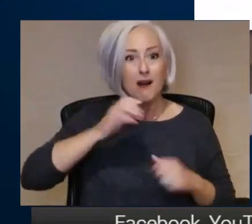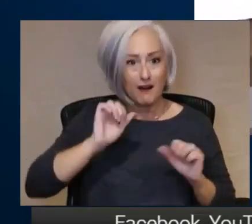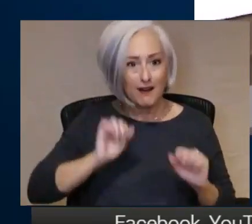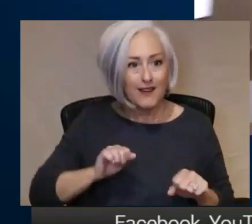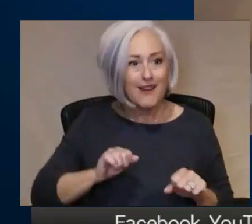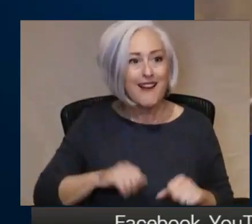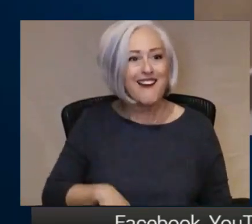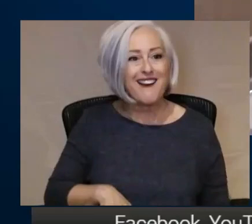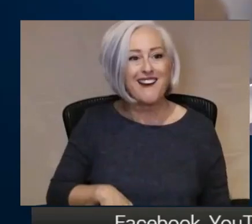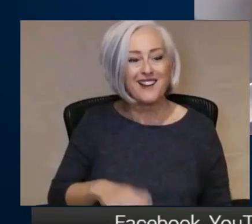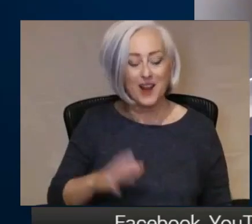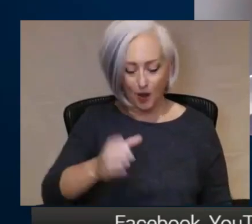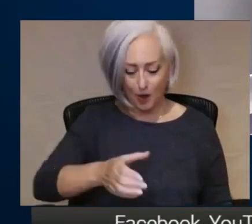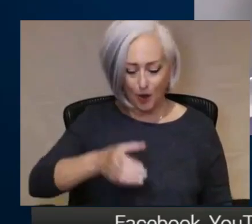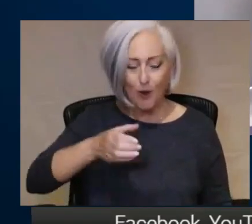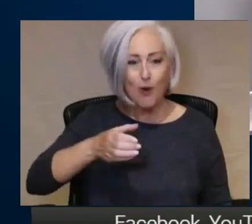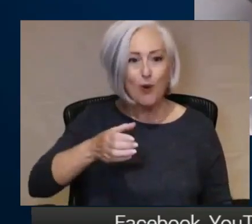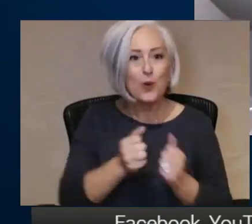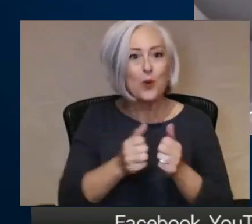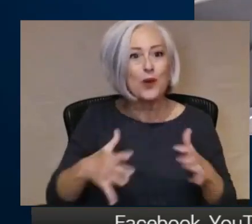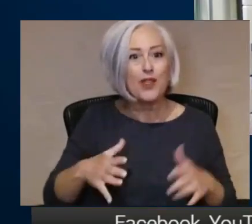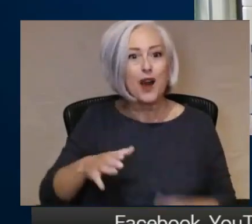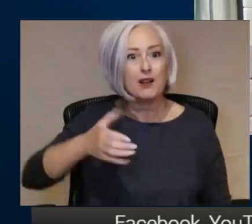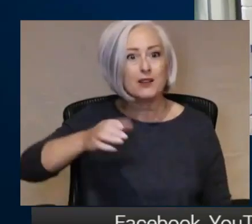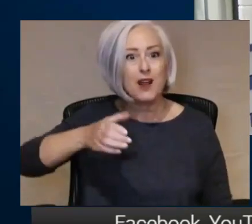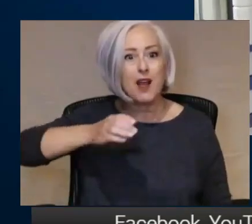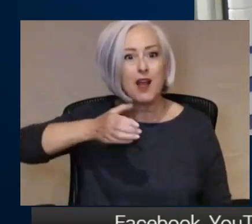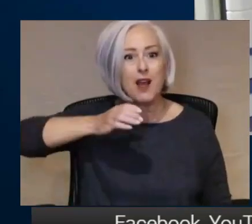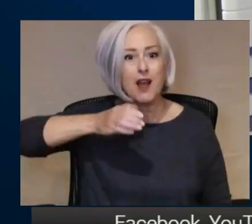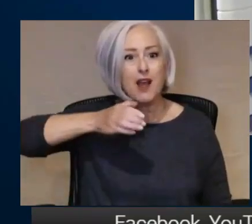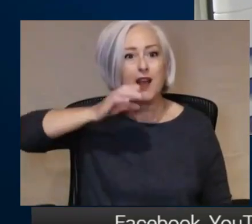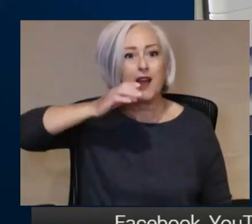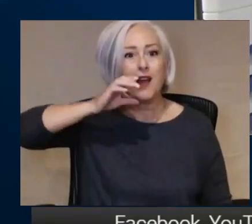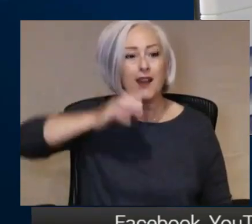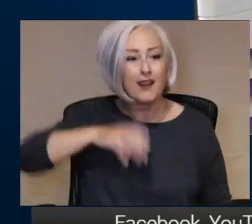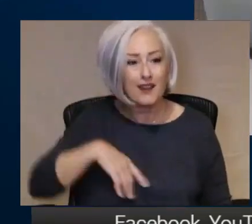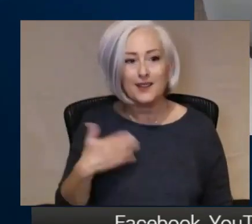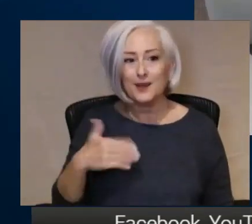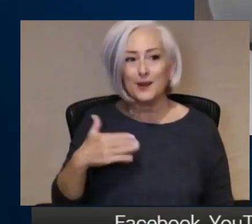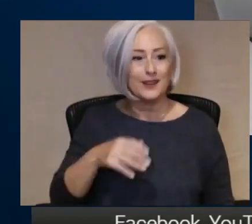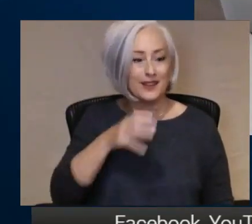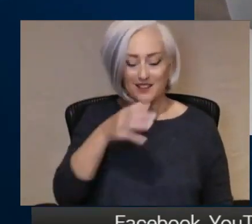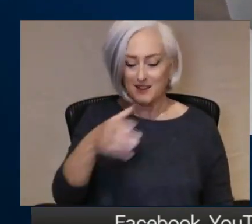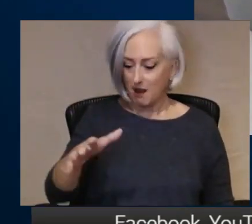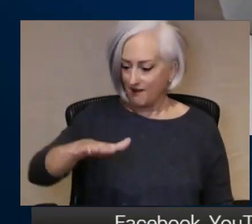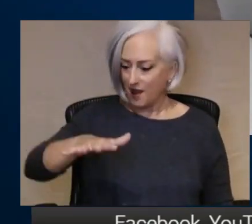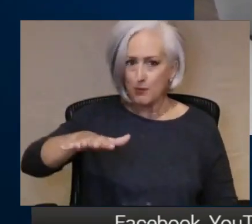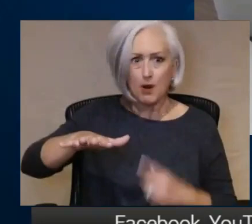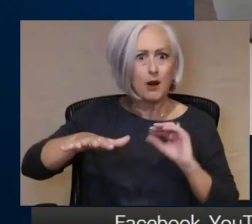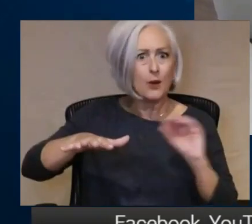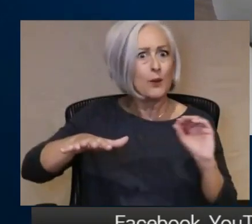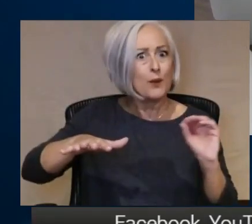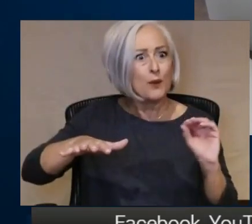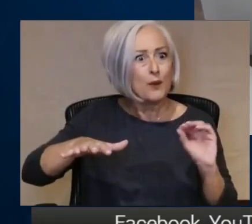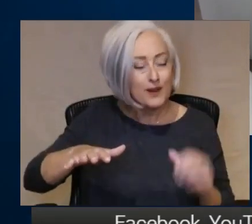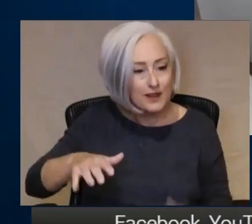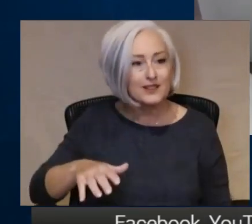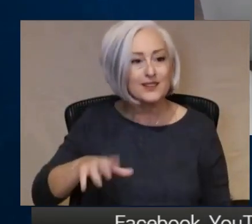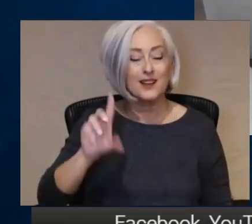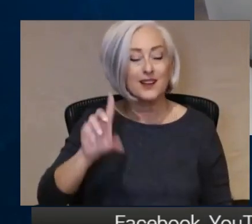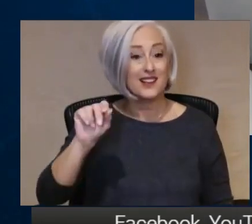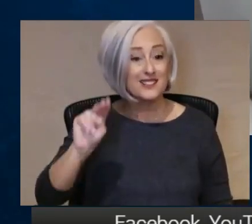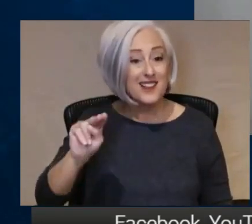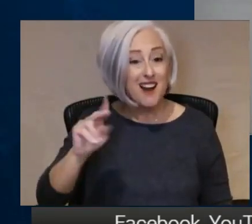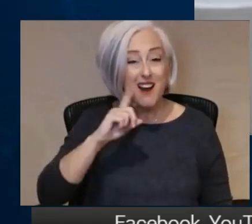a cup without shaking for the first time in years. It's not vibrating or anything. And Don, for the first time in